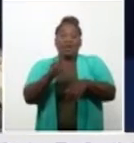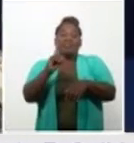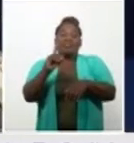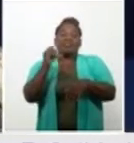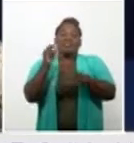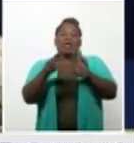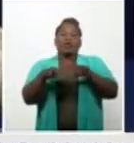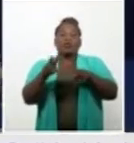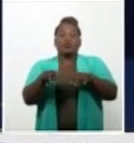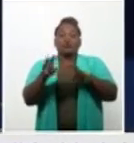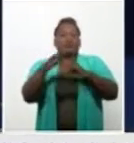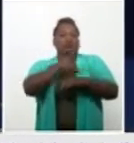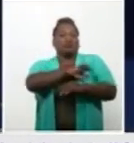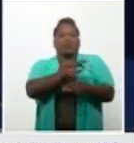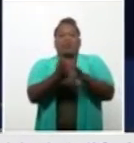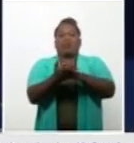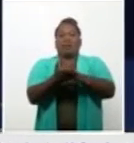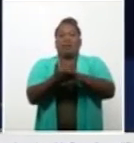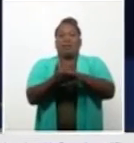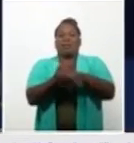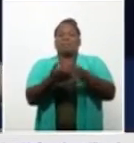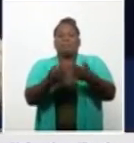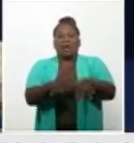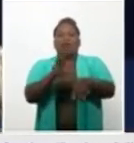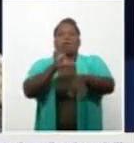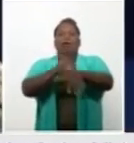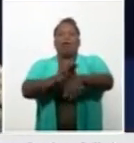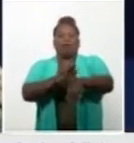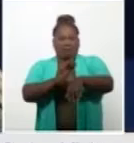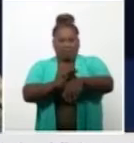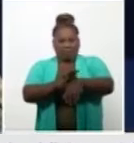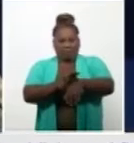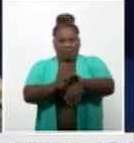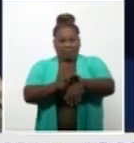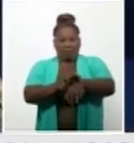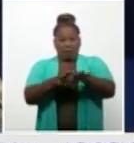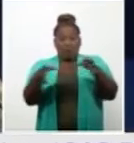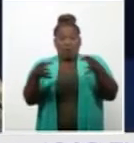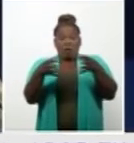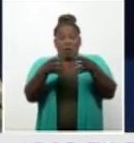that were asymptomatic at the moment their samples were tested.